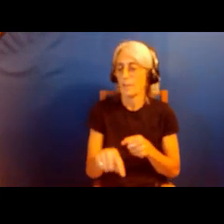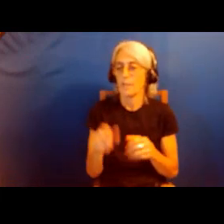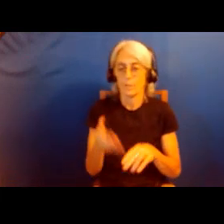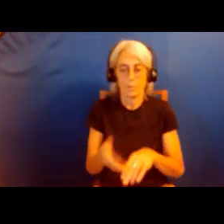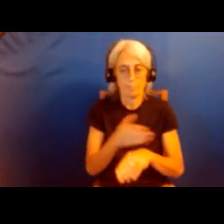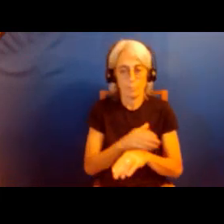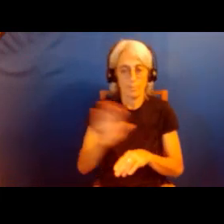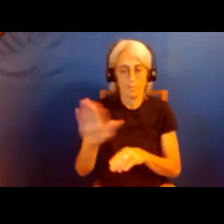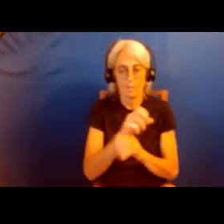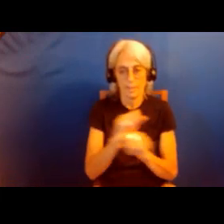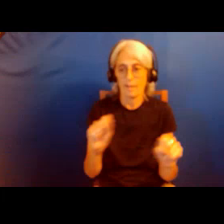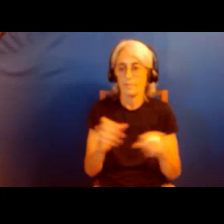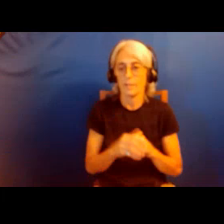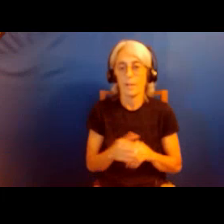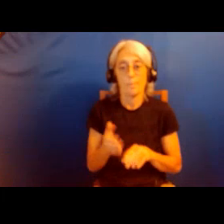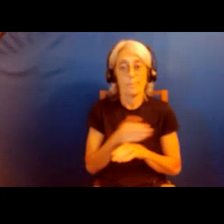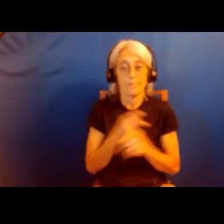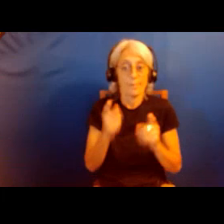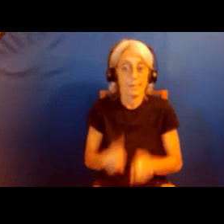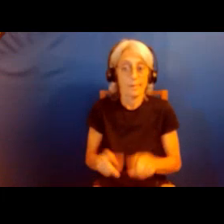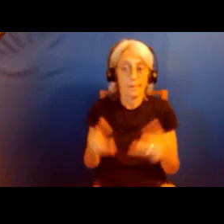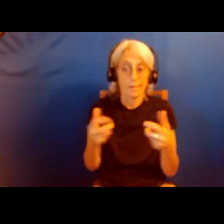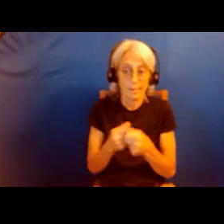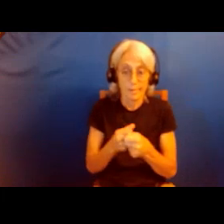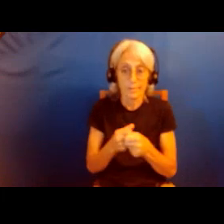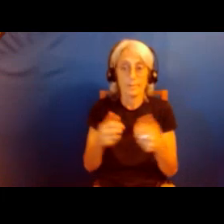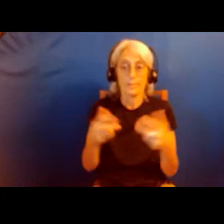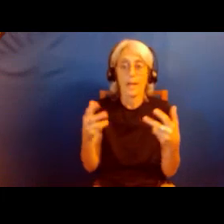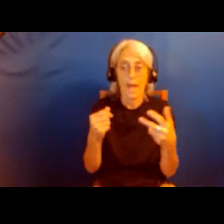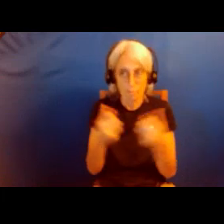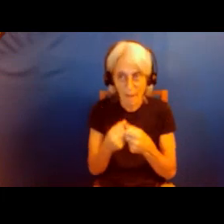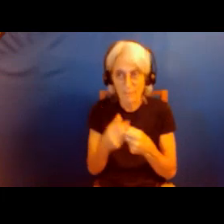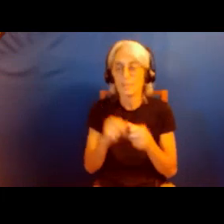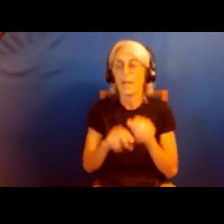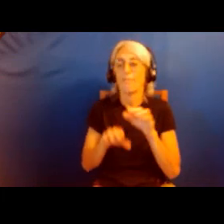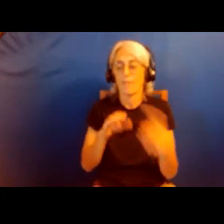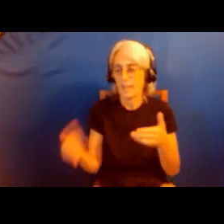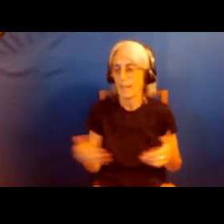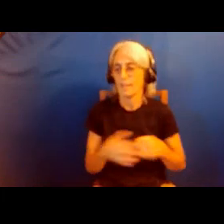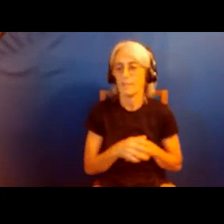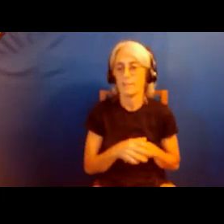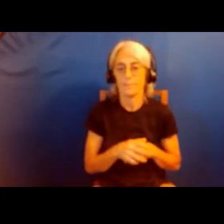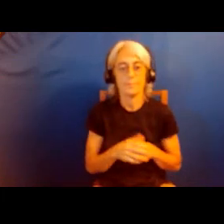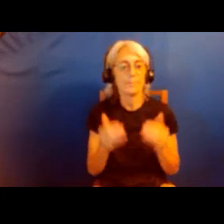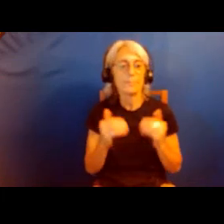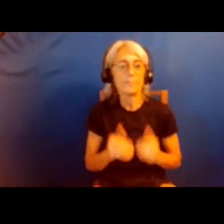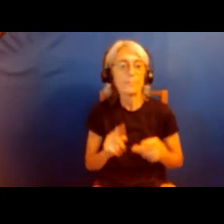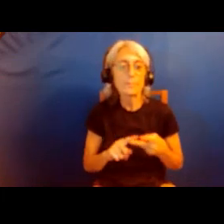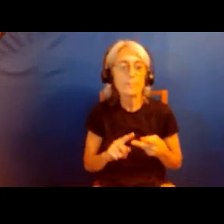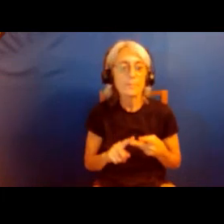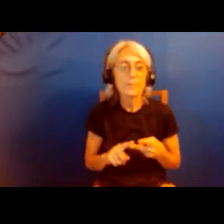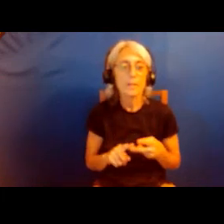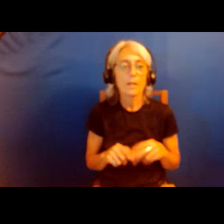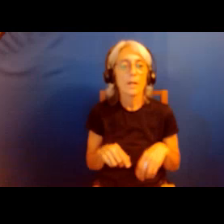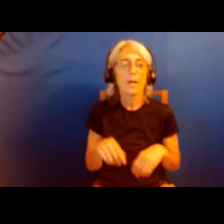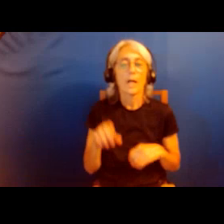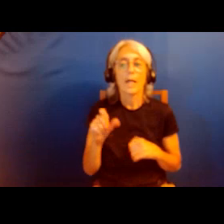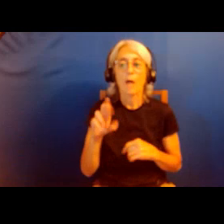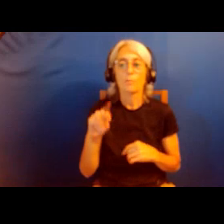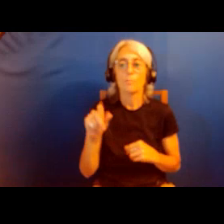improvements before there are collisions and crashes and fatalities. It could generate potential countermeasures and help